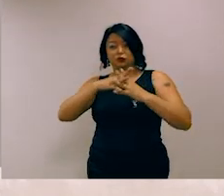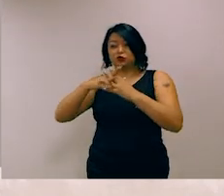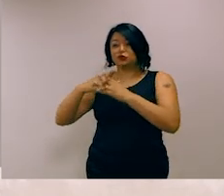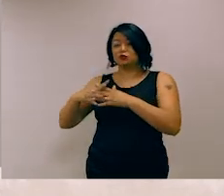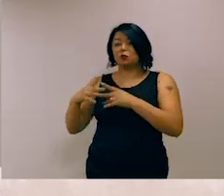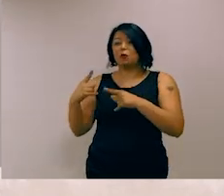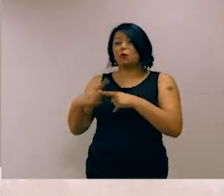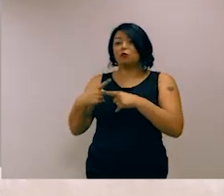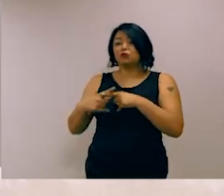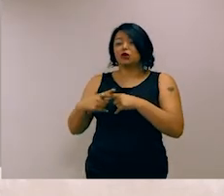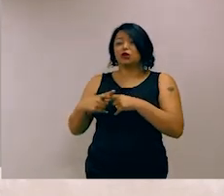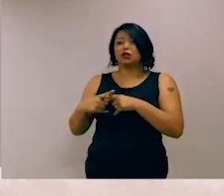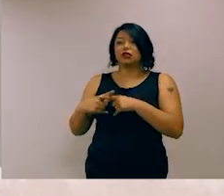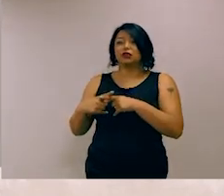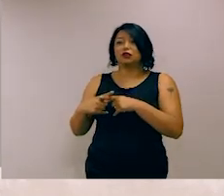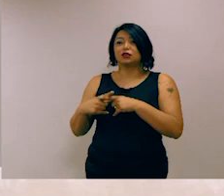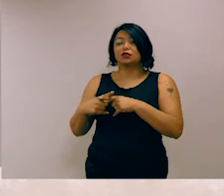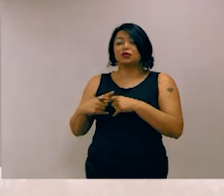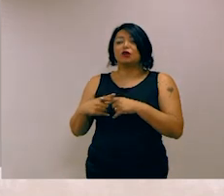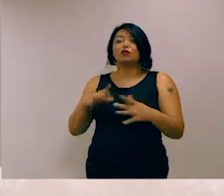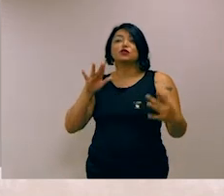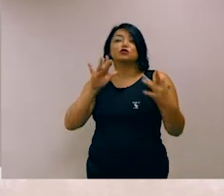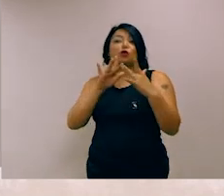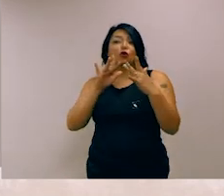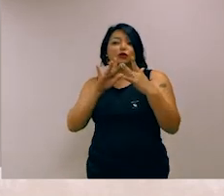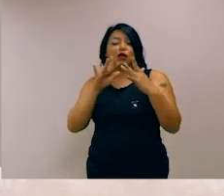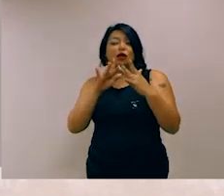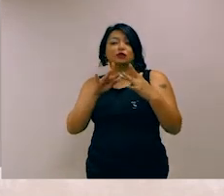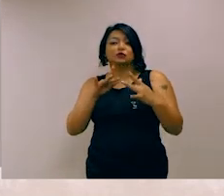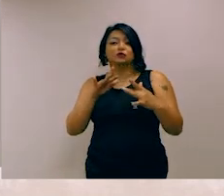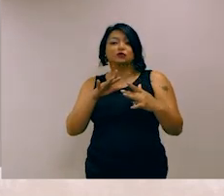very complex. And so the main idea,